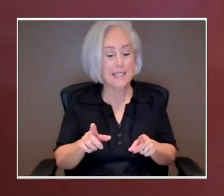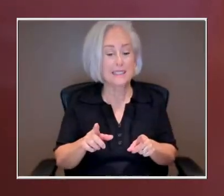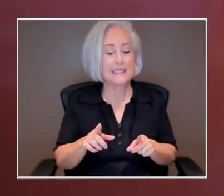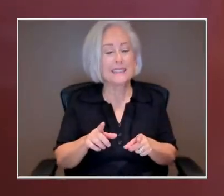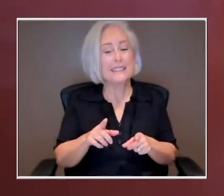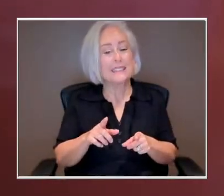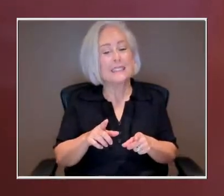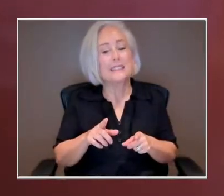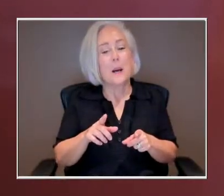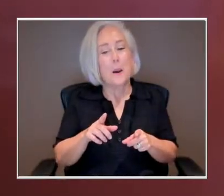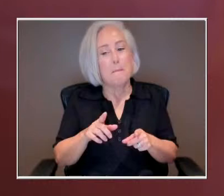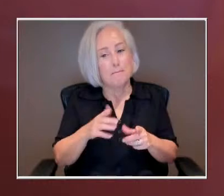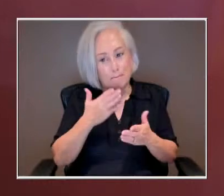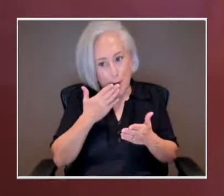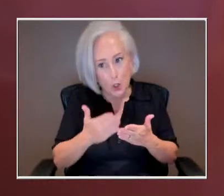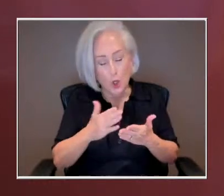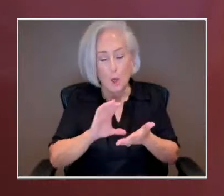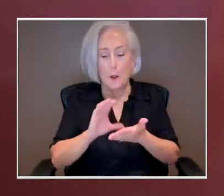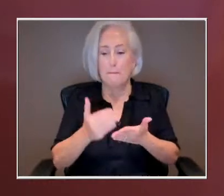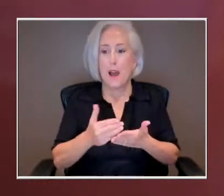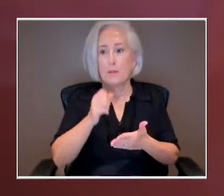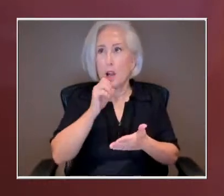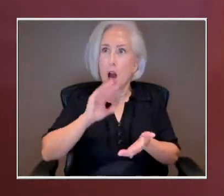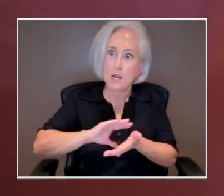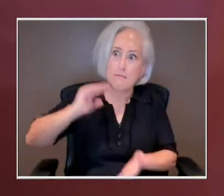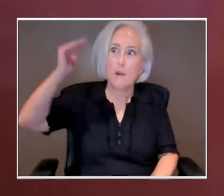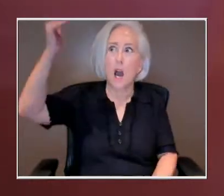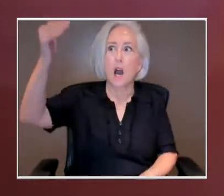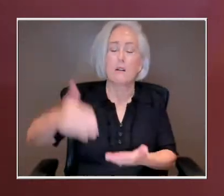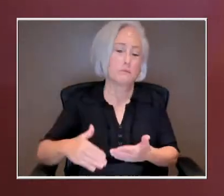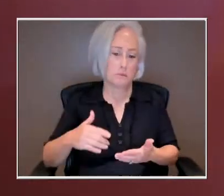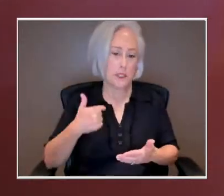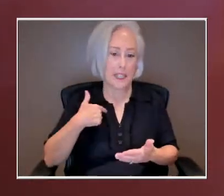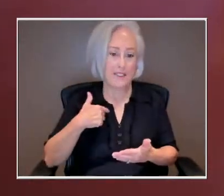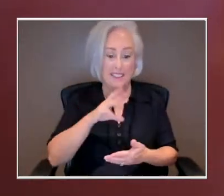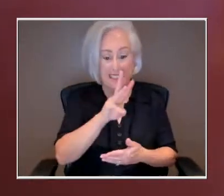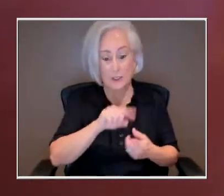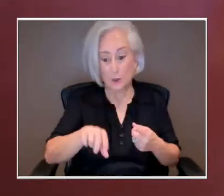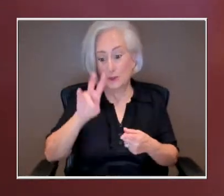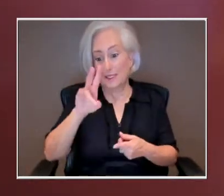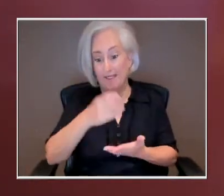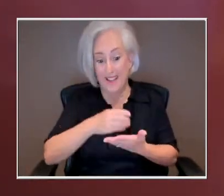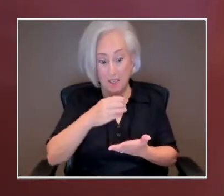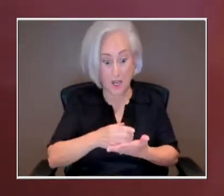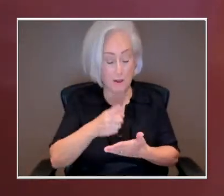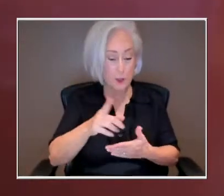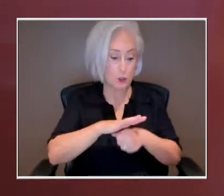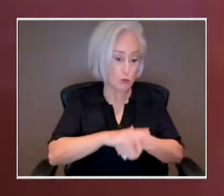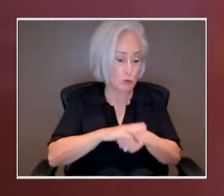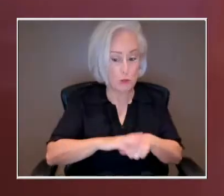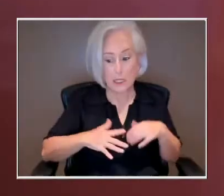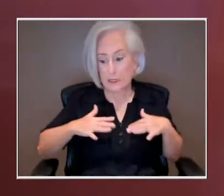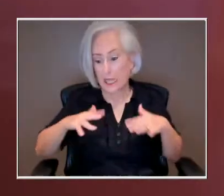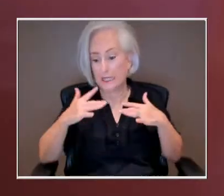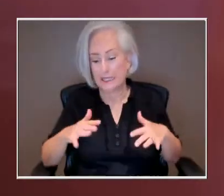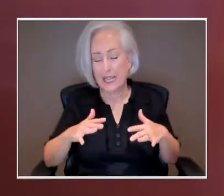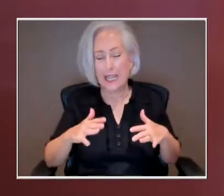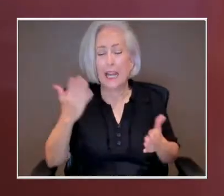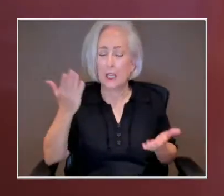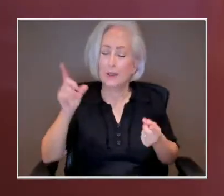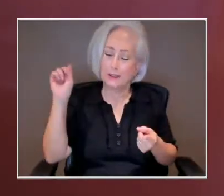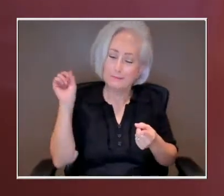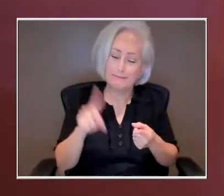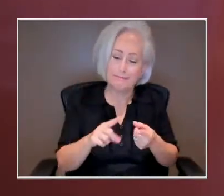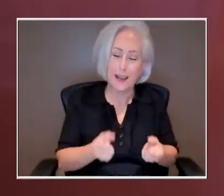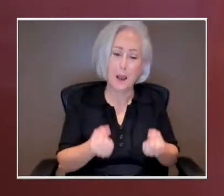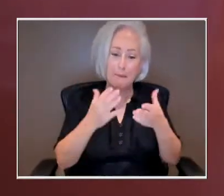recommend. If you're drinking 6-7 cups of caffeine and you have a lot of stress and anxiety, then dealing with that is better. We generally